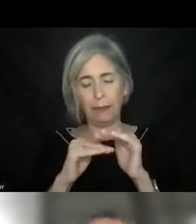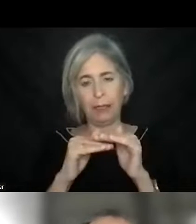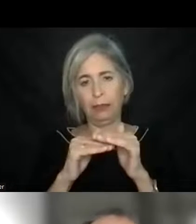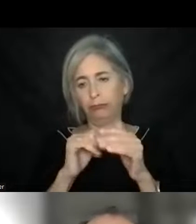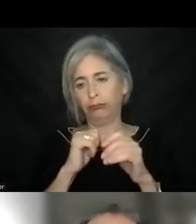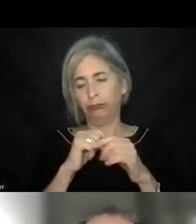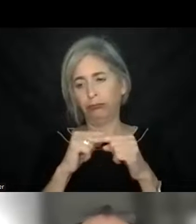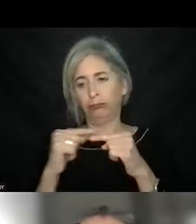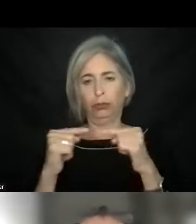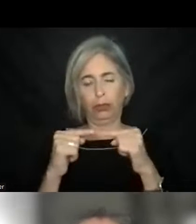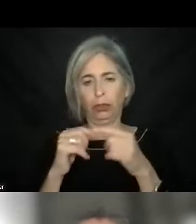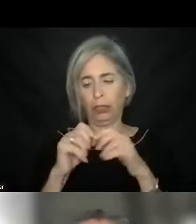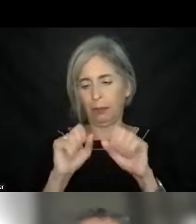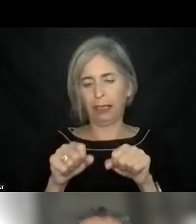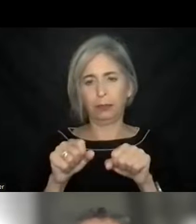that